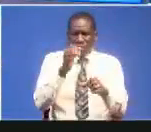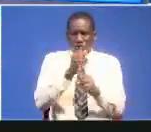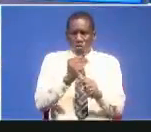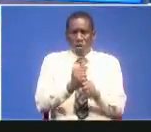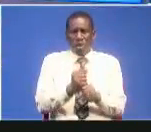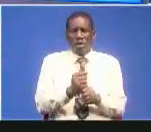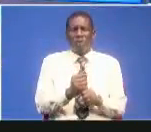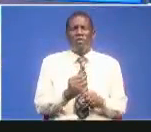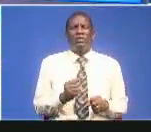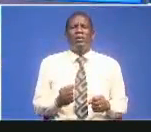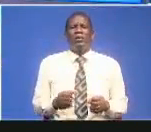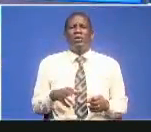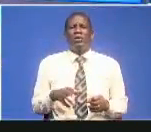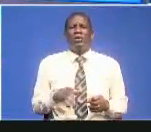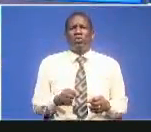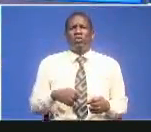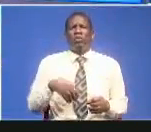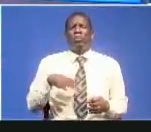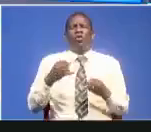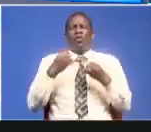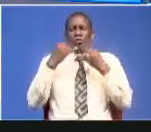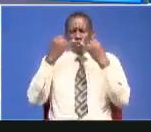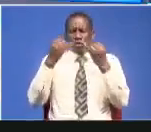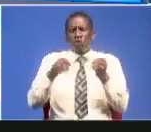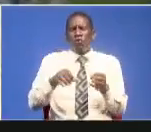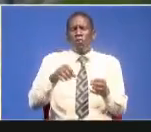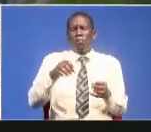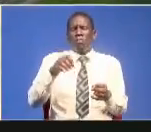initiative. Let's get more from NTV's Brian Mushiri.